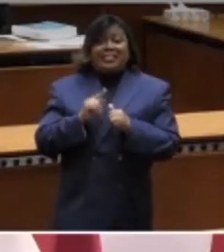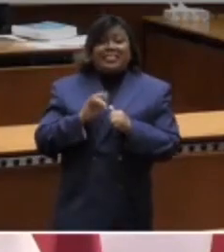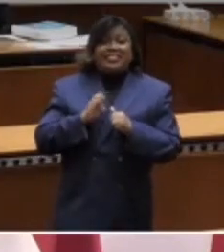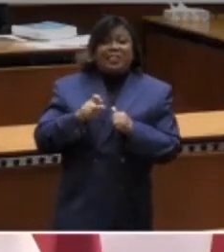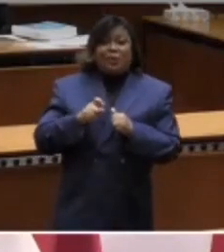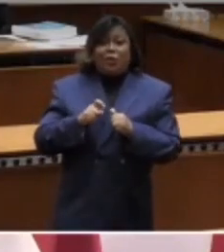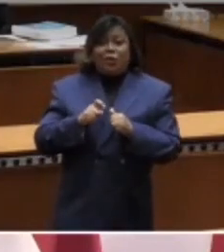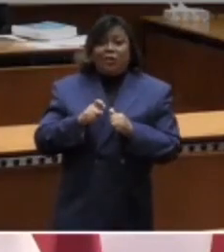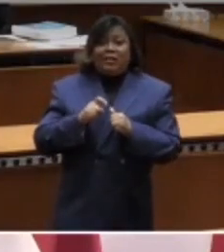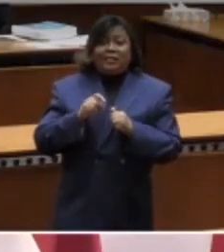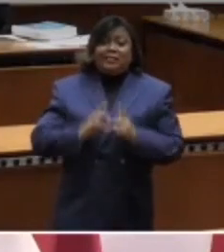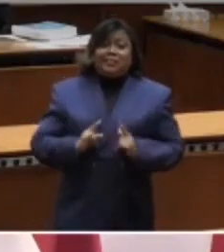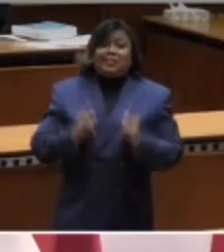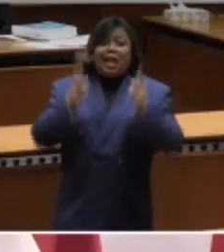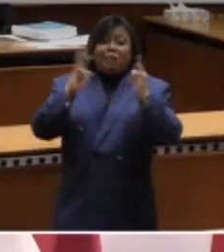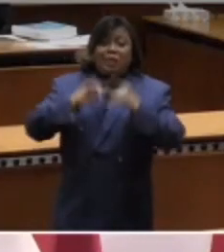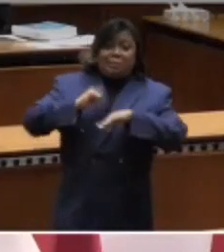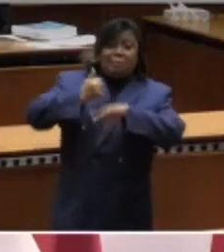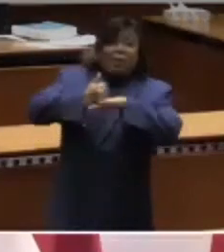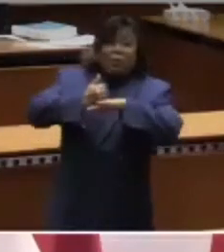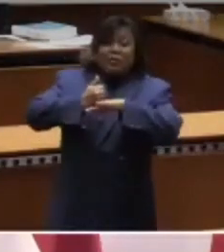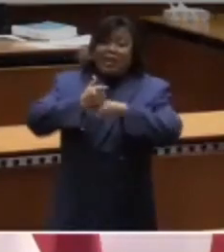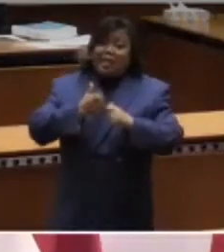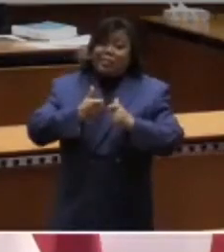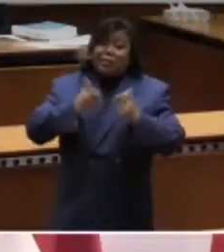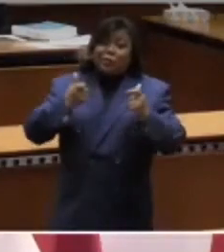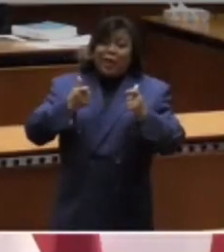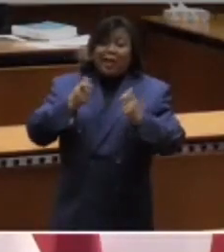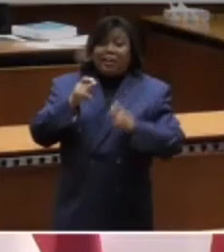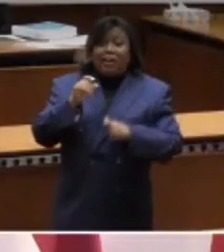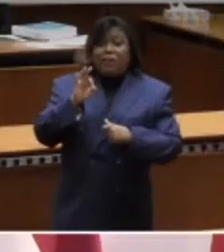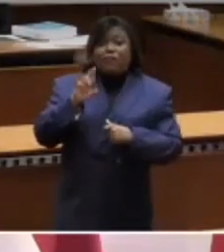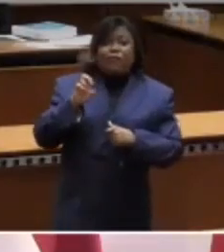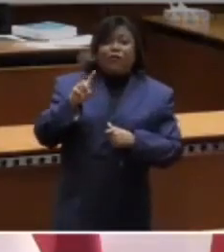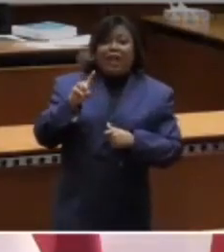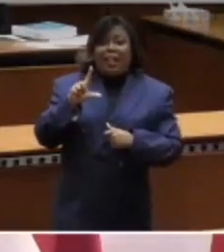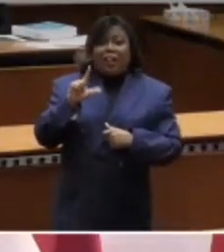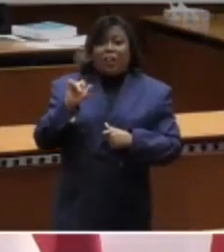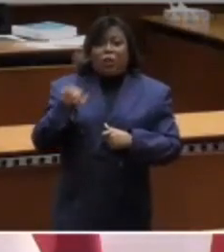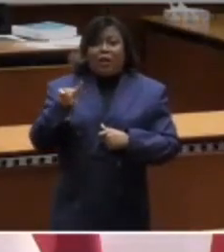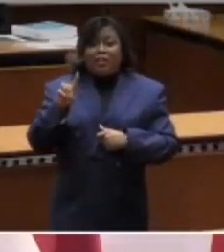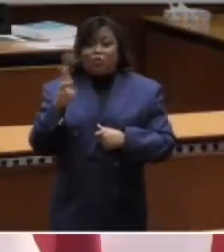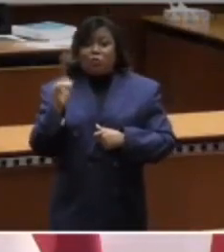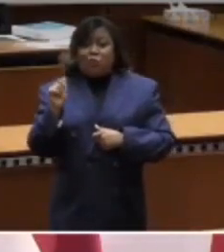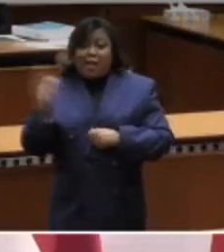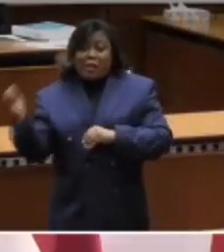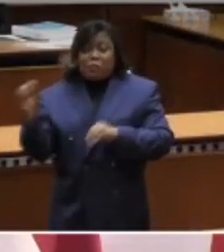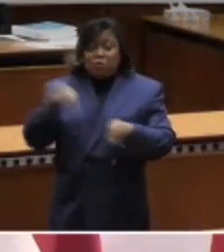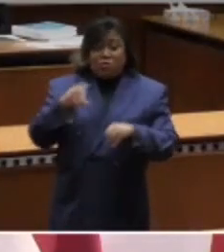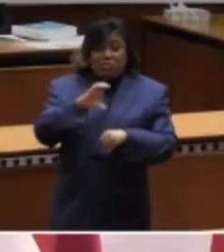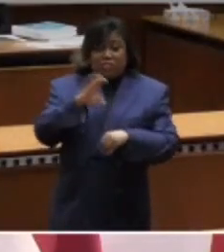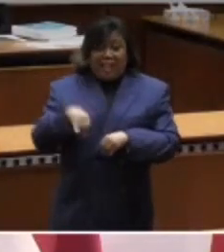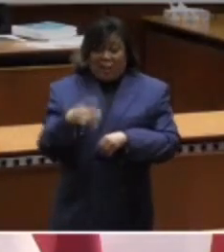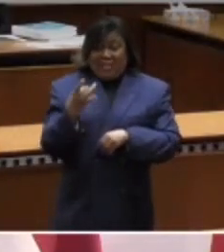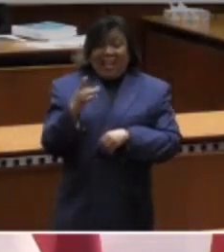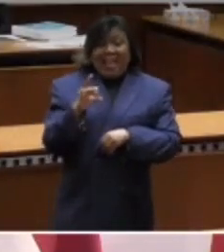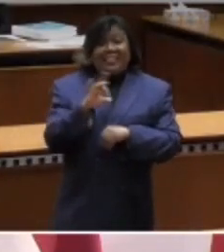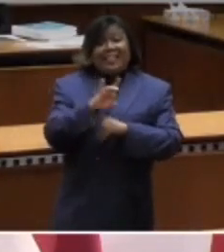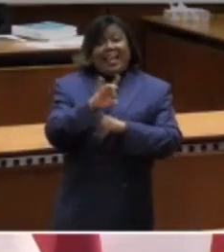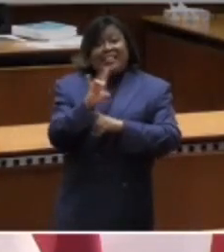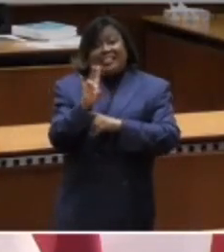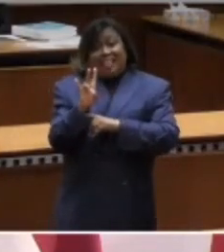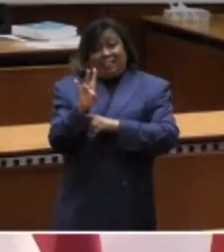frame skyscraper was built, and the great Frank Lloyd Wright moved to Chicago in